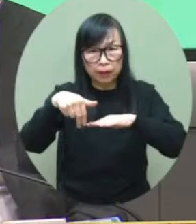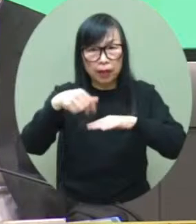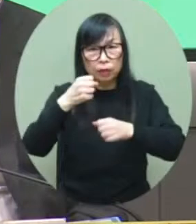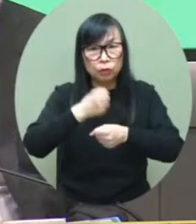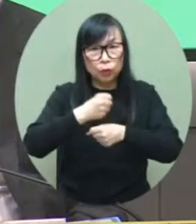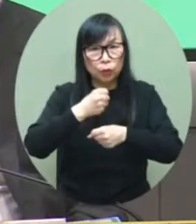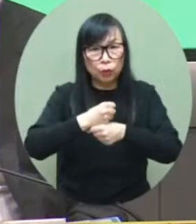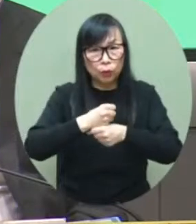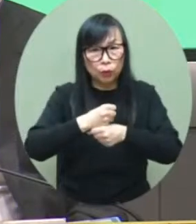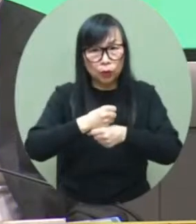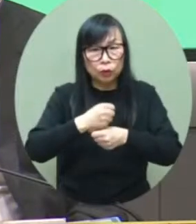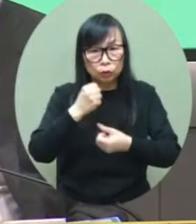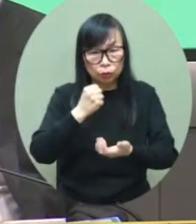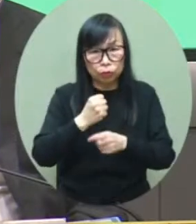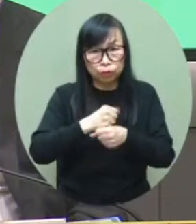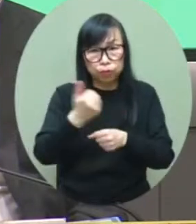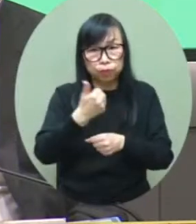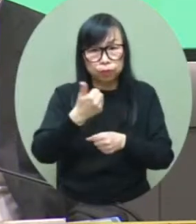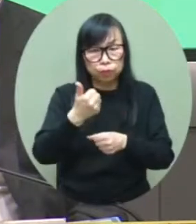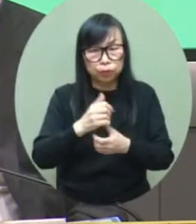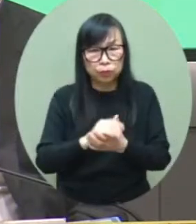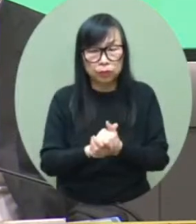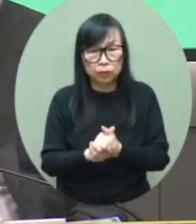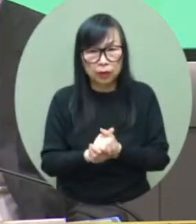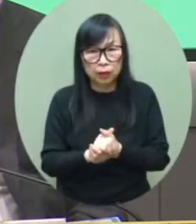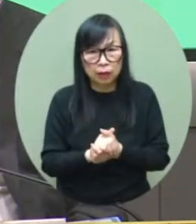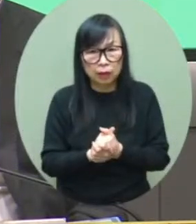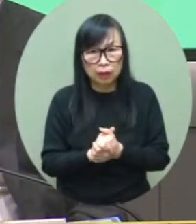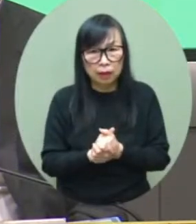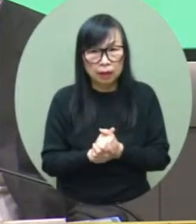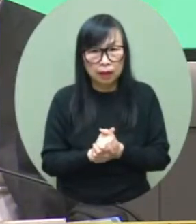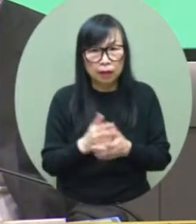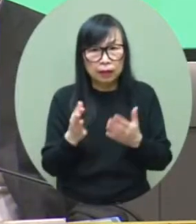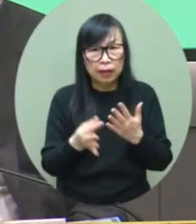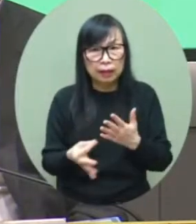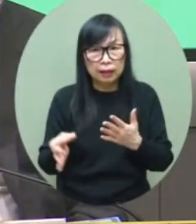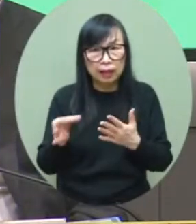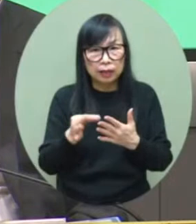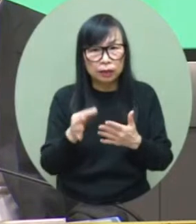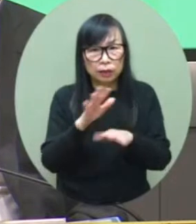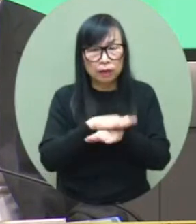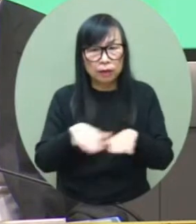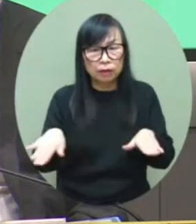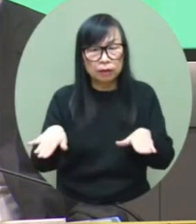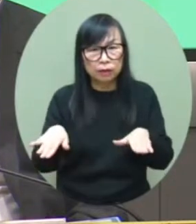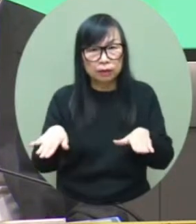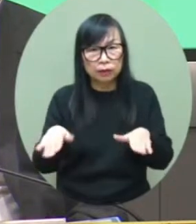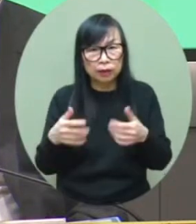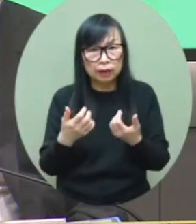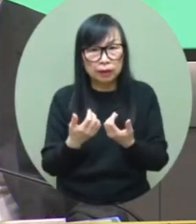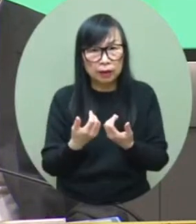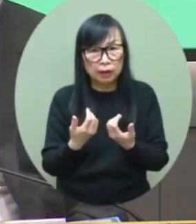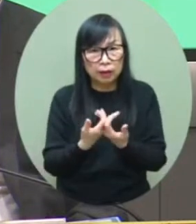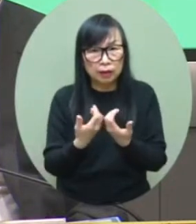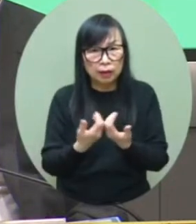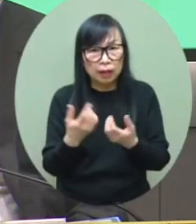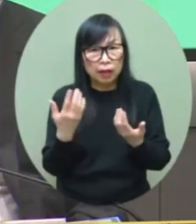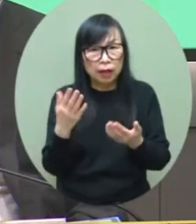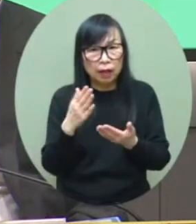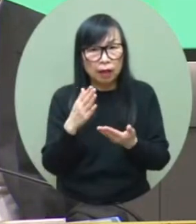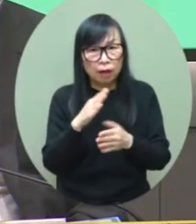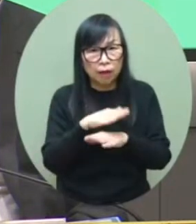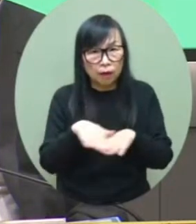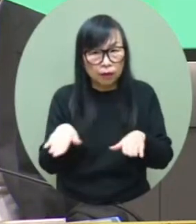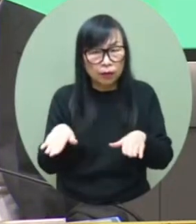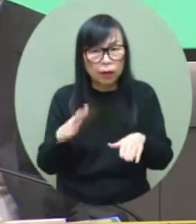that for our policies, they've been effective. And then we've also